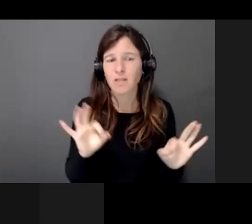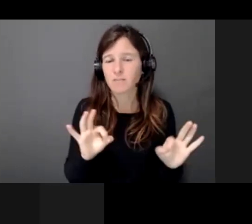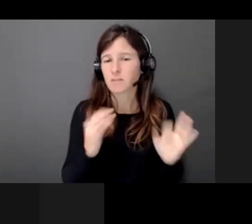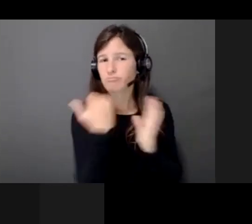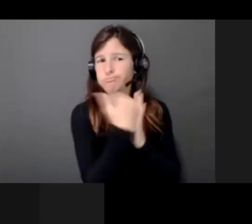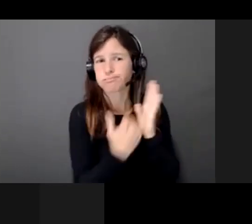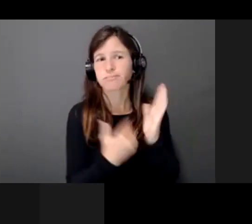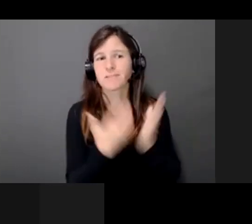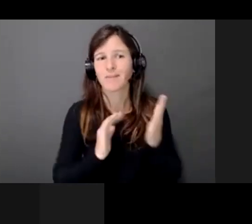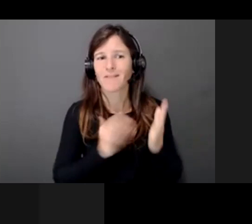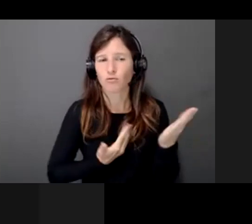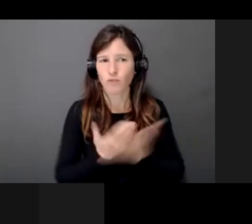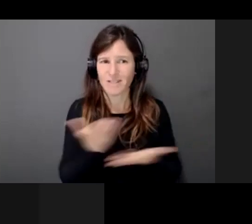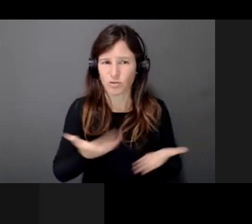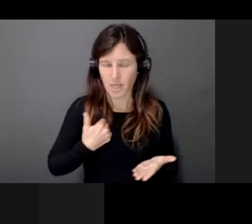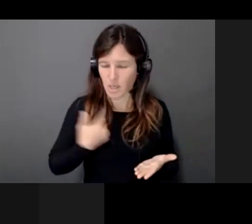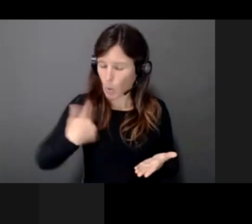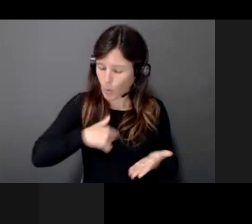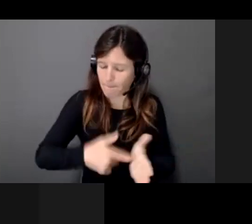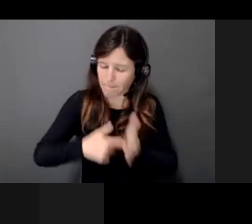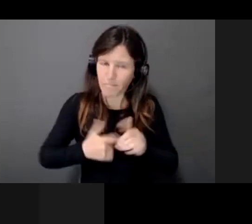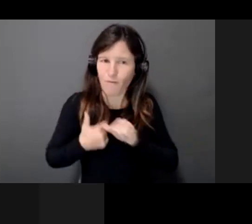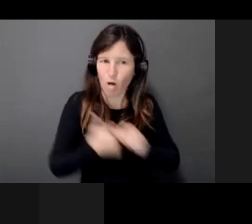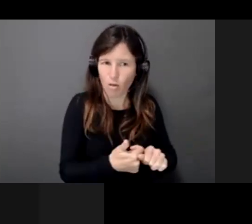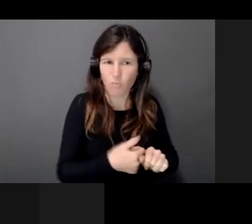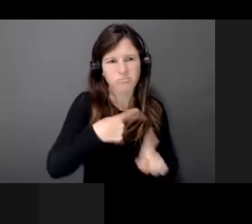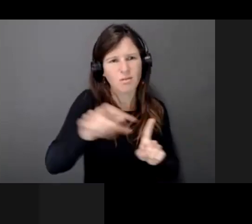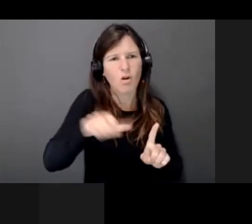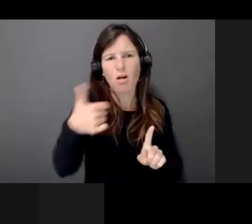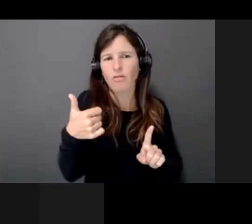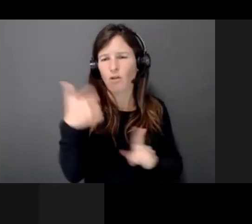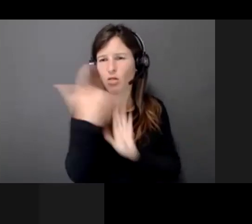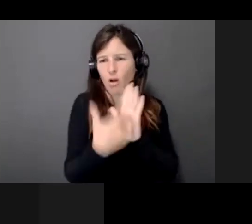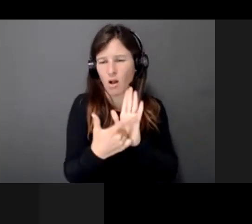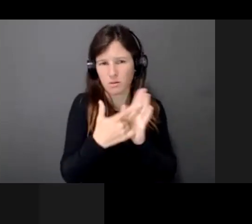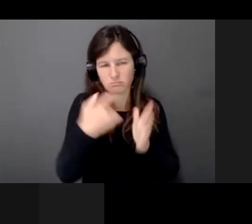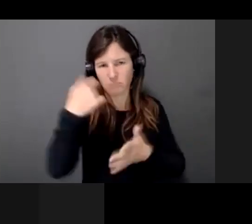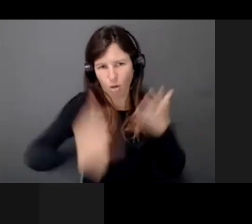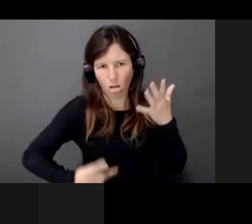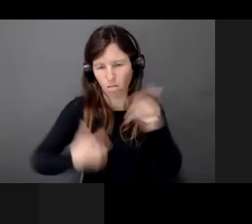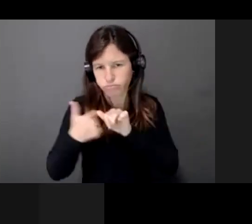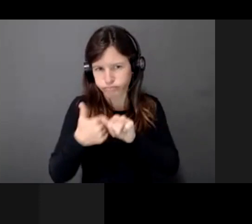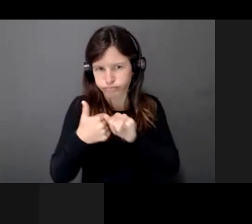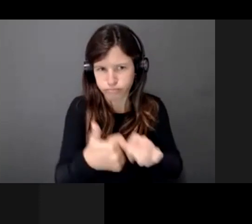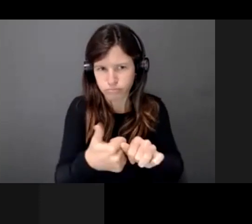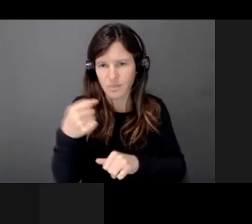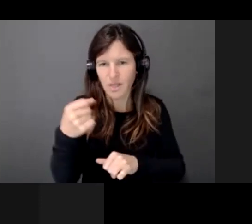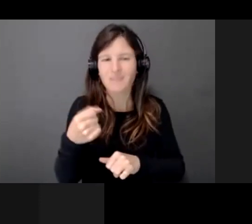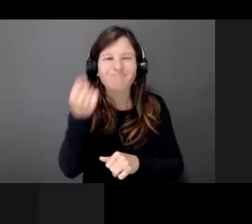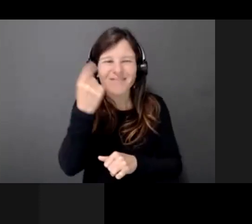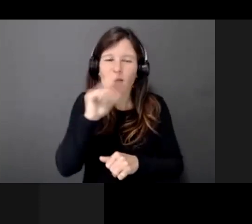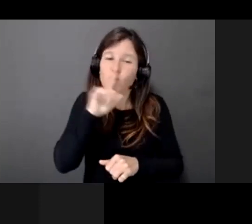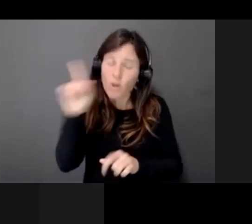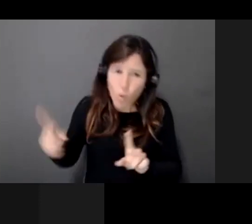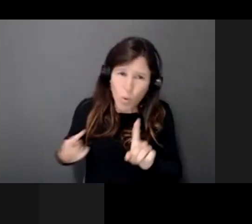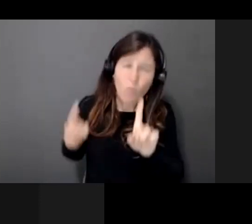is followed, and all other statutes are followed, but to ensure that at the end of the day, a fair and just outcome is